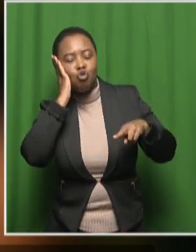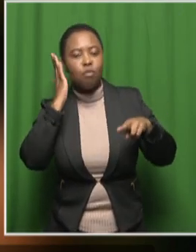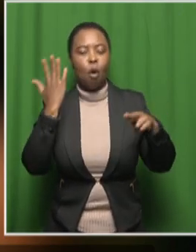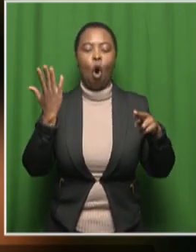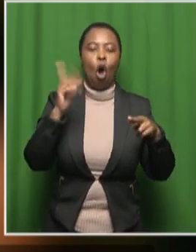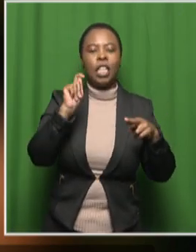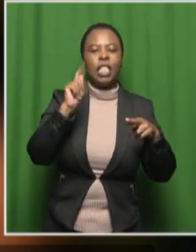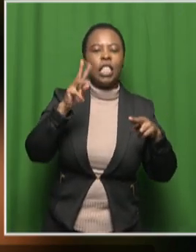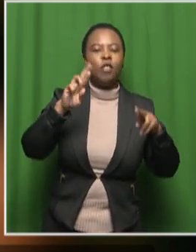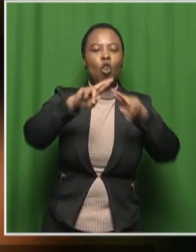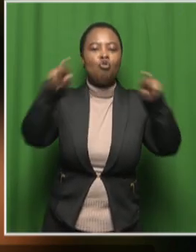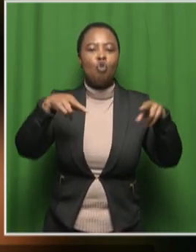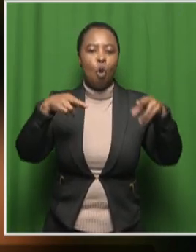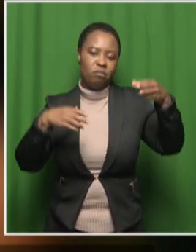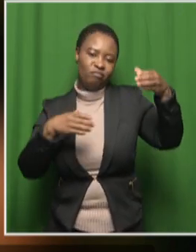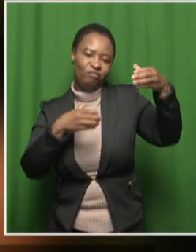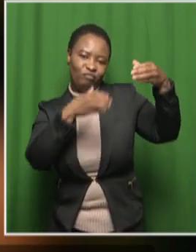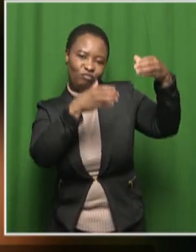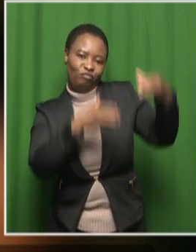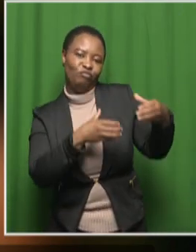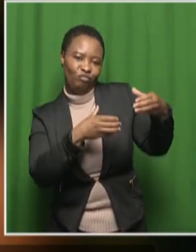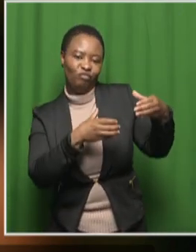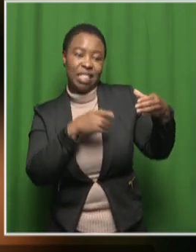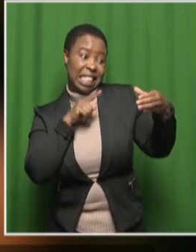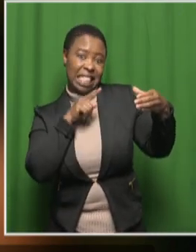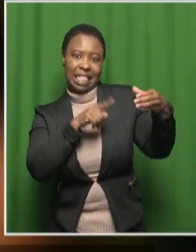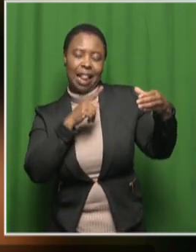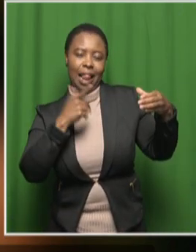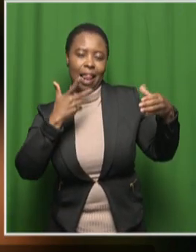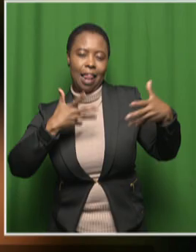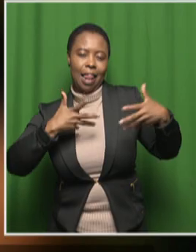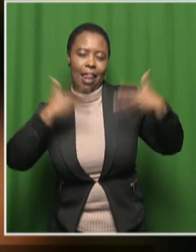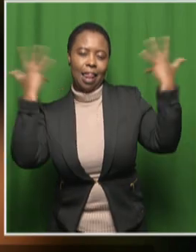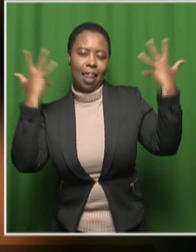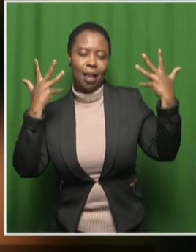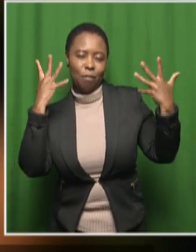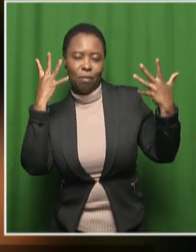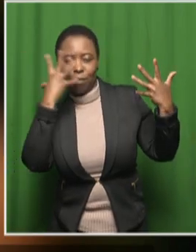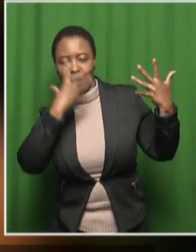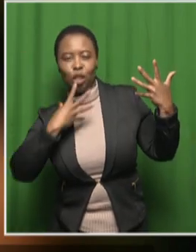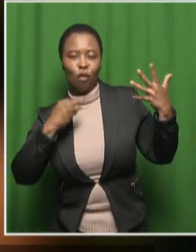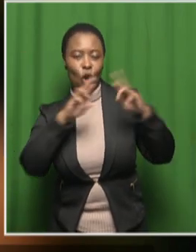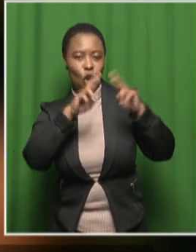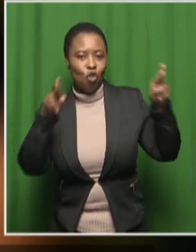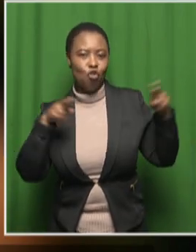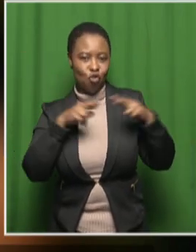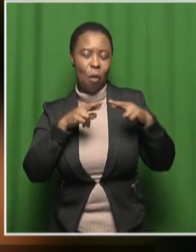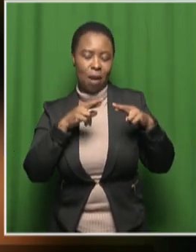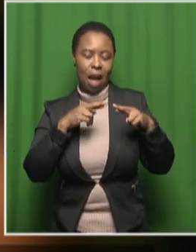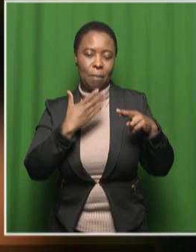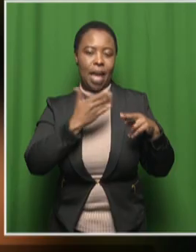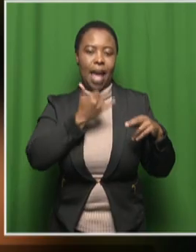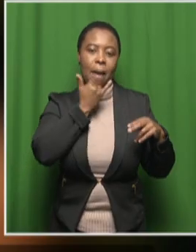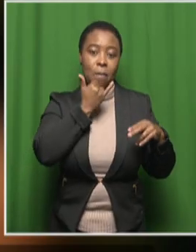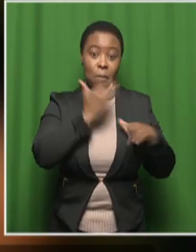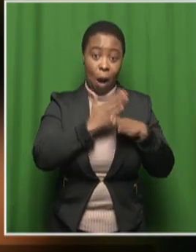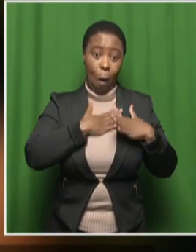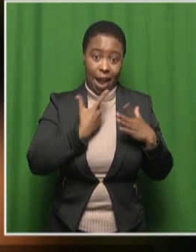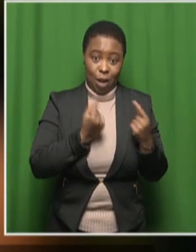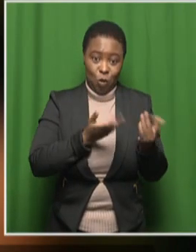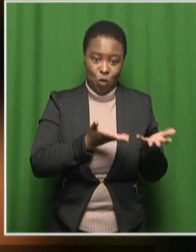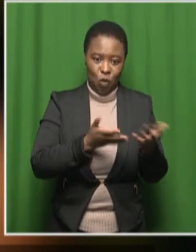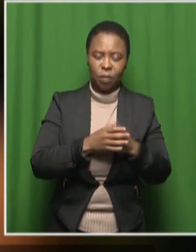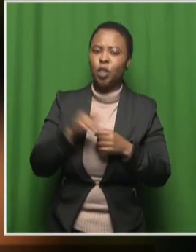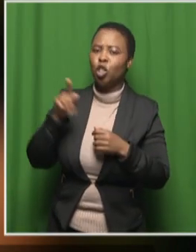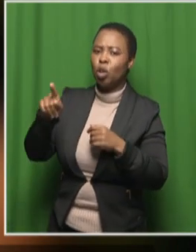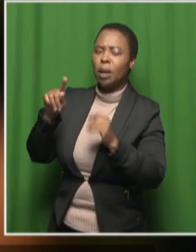meant to bring life into any room. And I'm just really happy that my work is able to do that. Well, speaking about those key